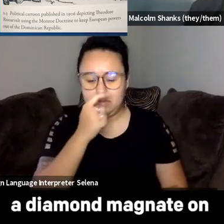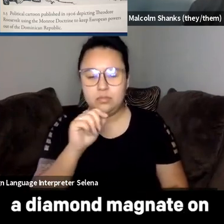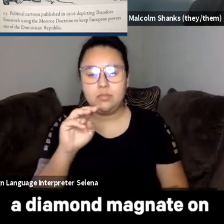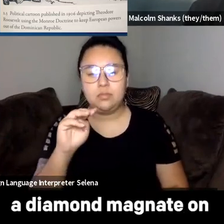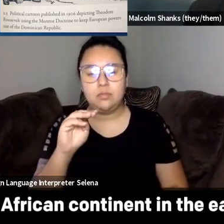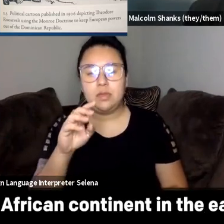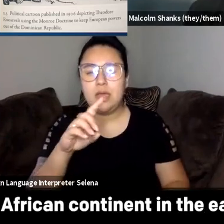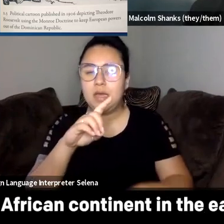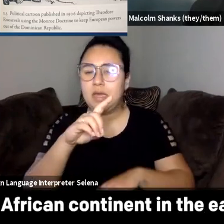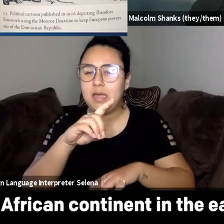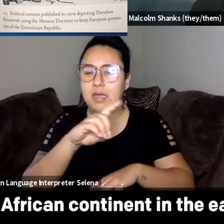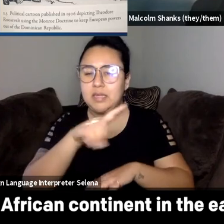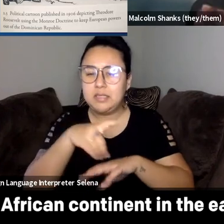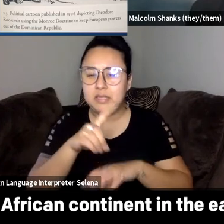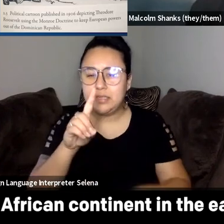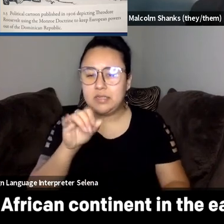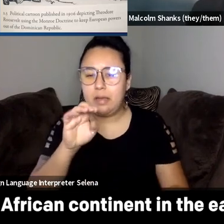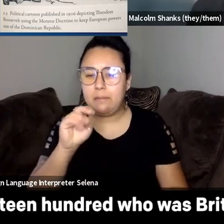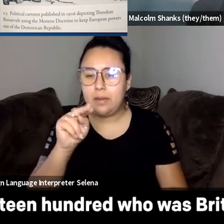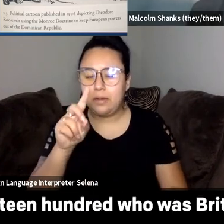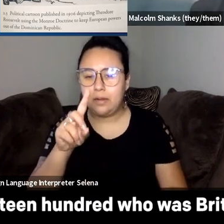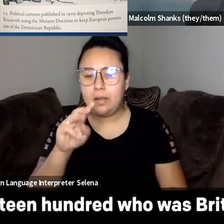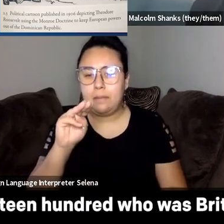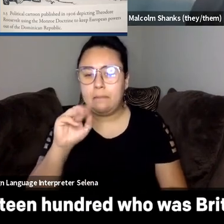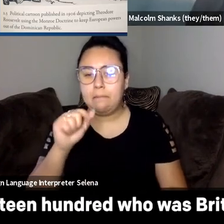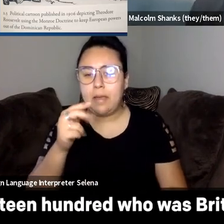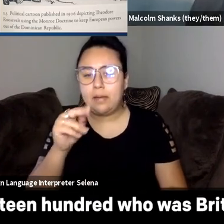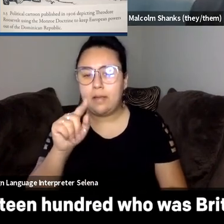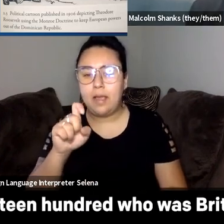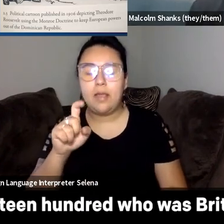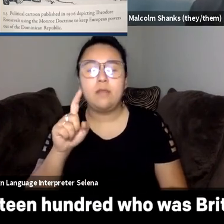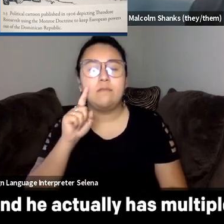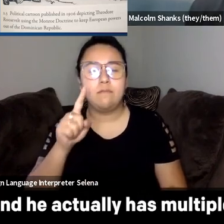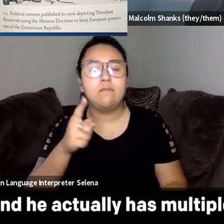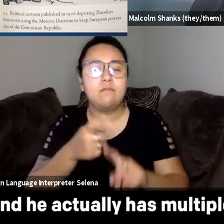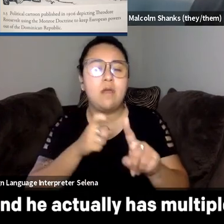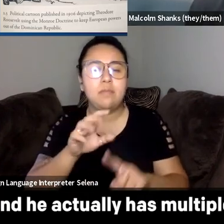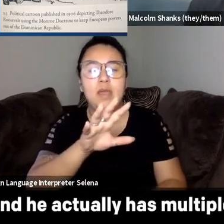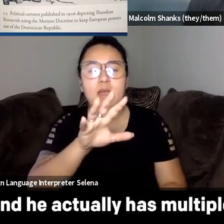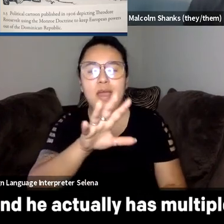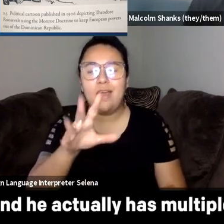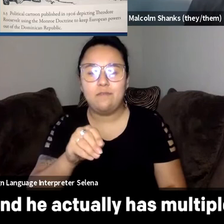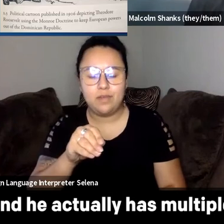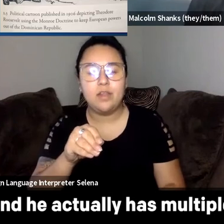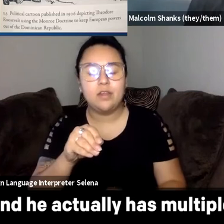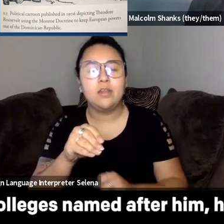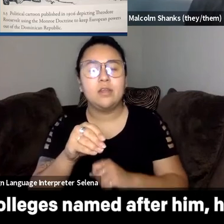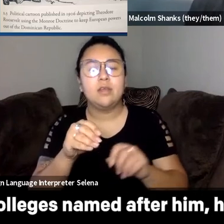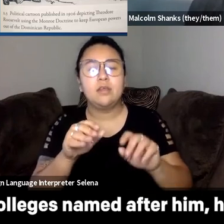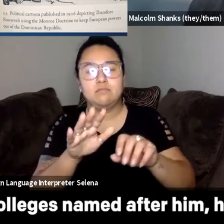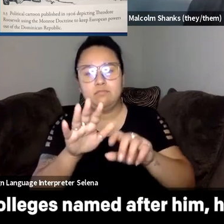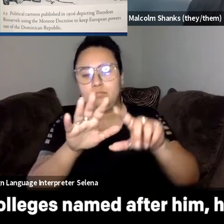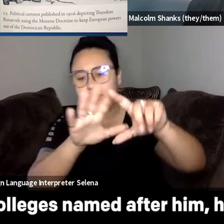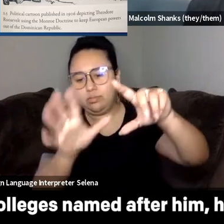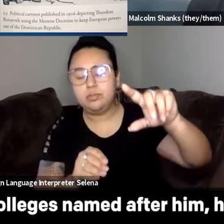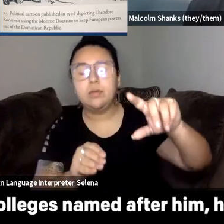magnate, yes, on the African continent in the early 1900s, who was British. And he actually has multiple